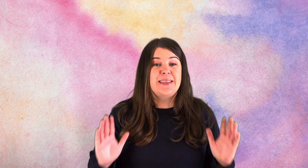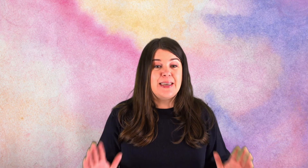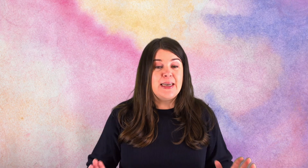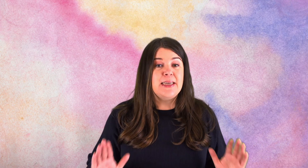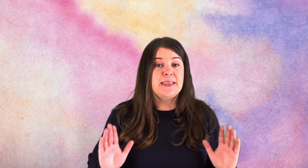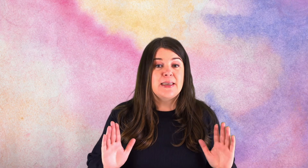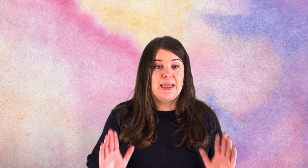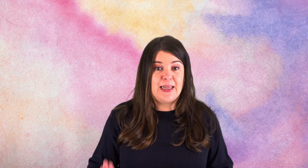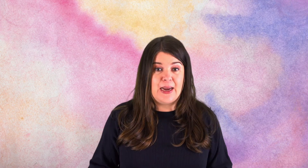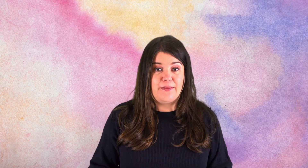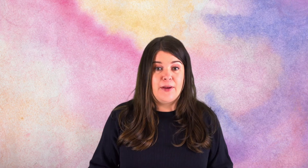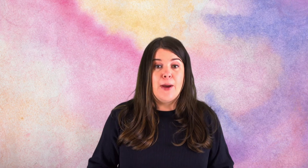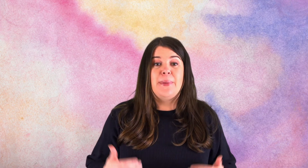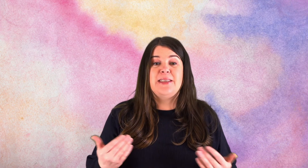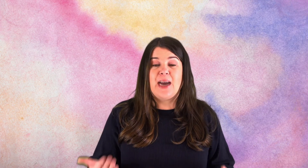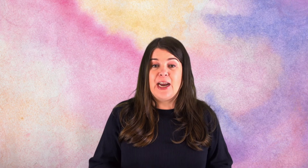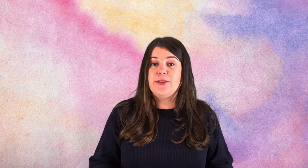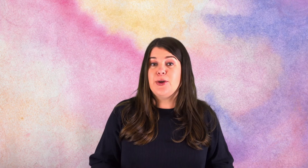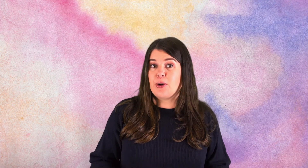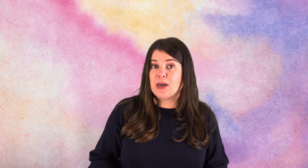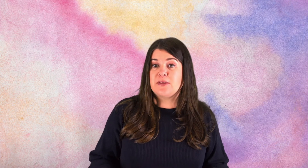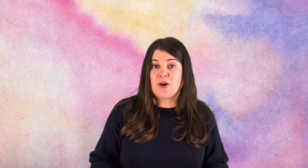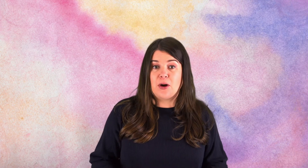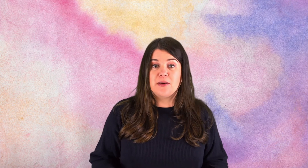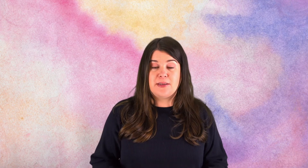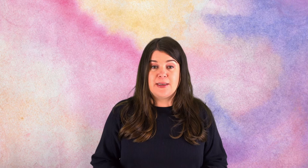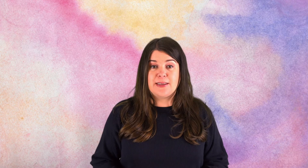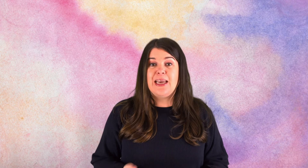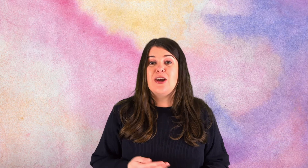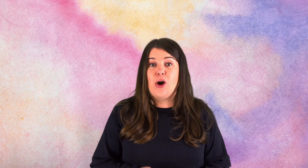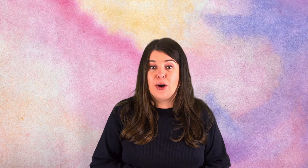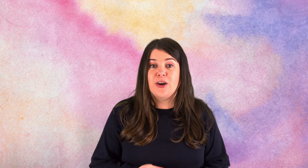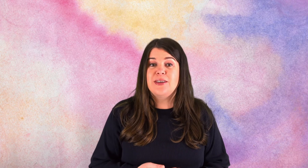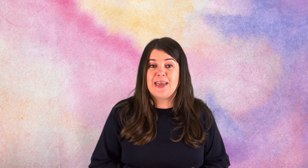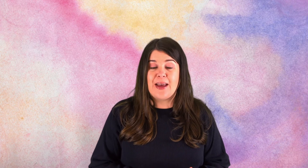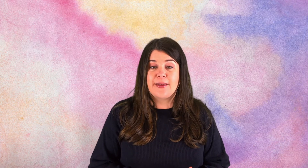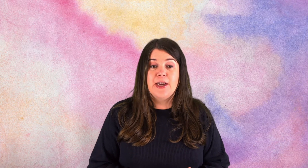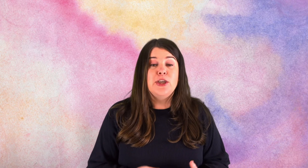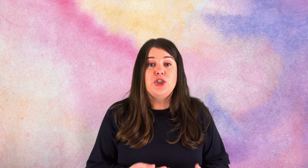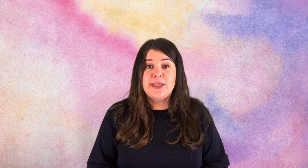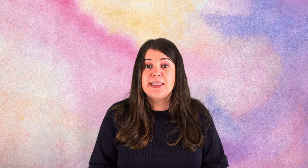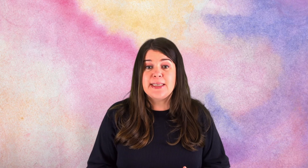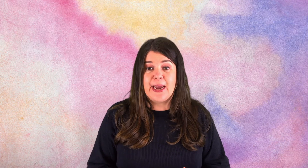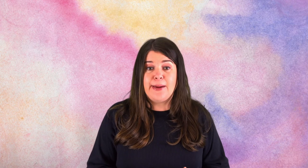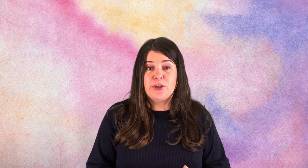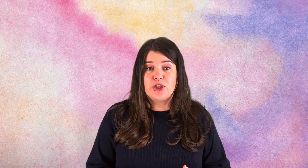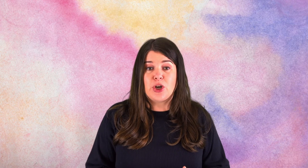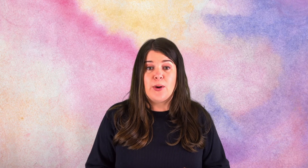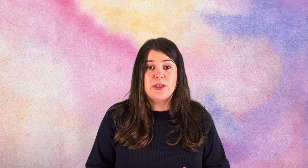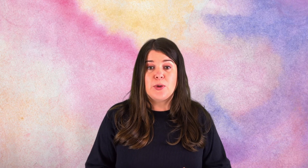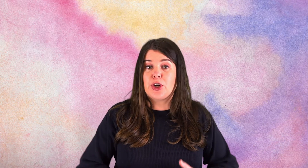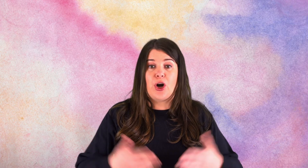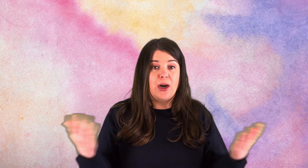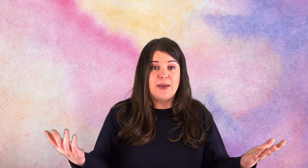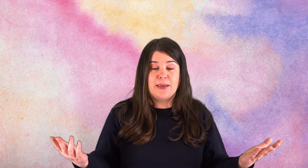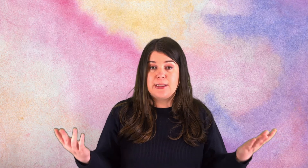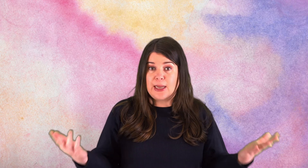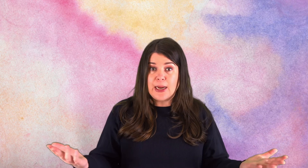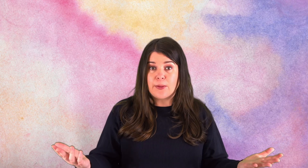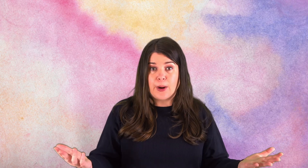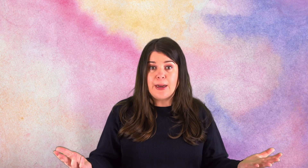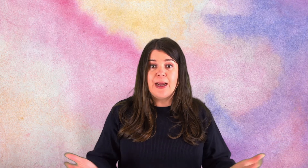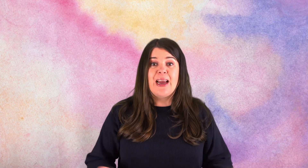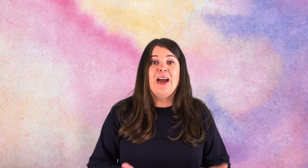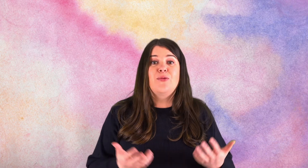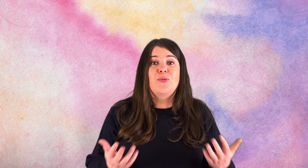a sinless life, but died on the cross for our sins. He conquered death. Jesus came to show us what God is